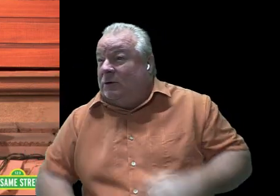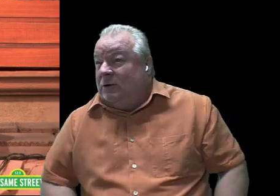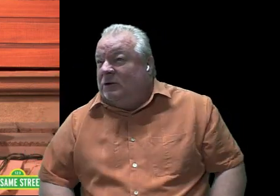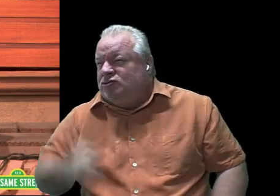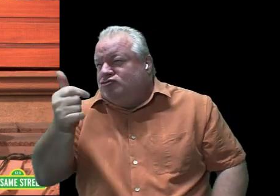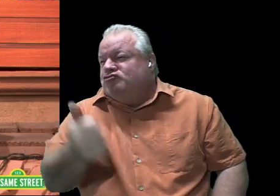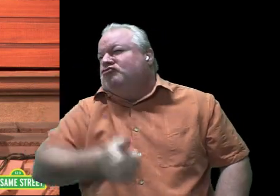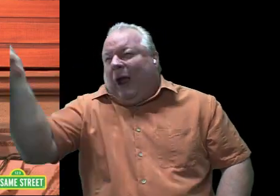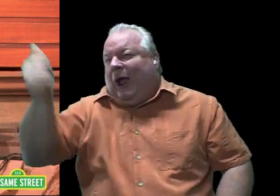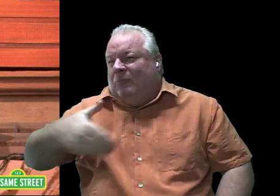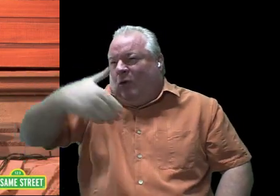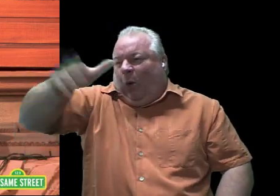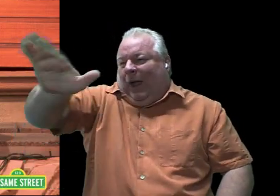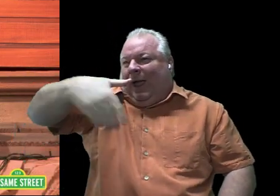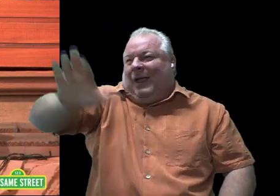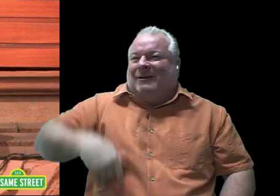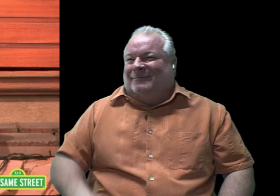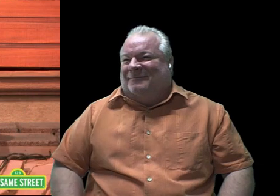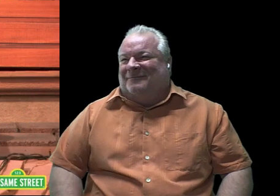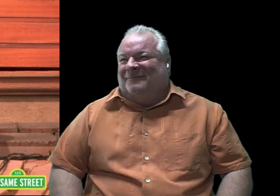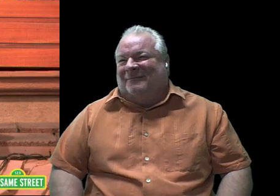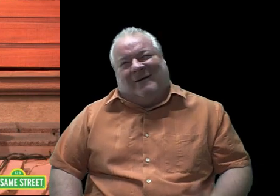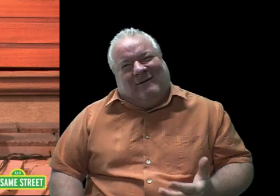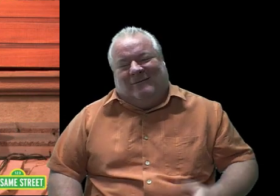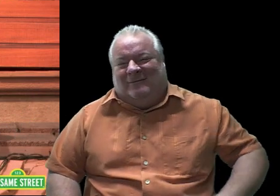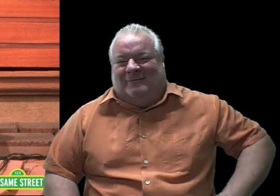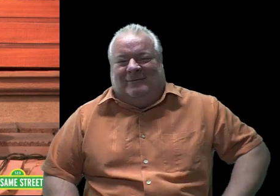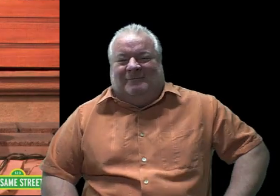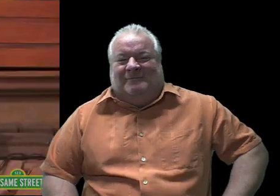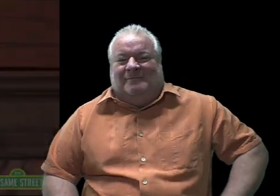you. Scram! Go away!